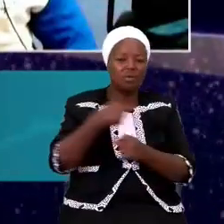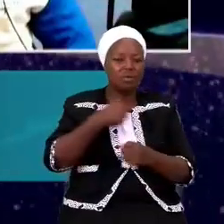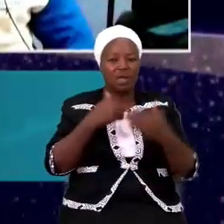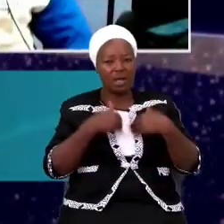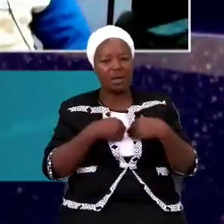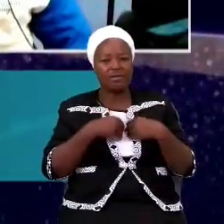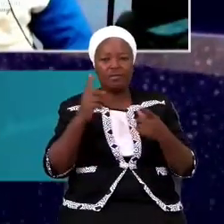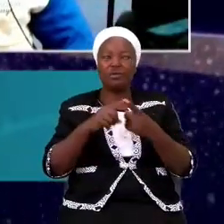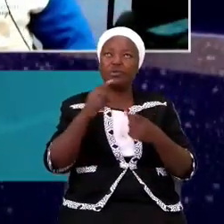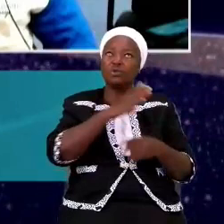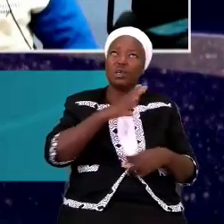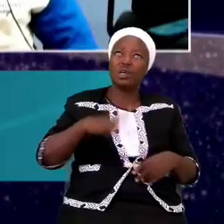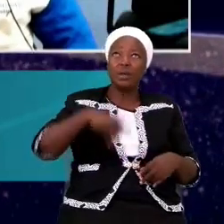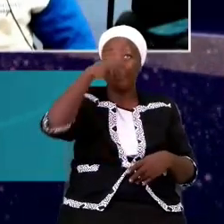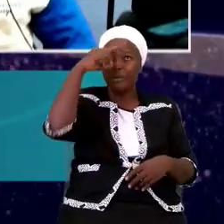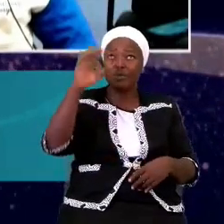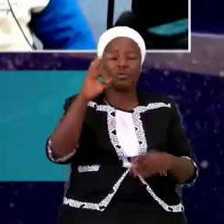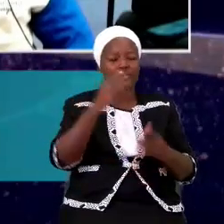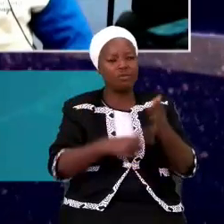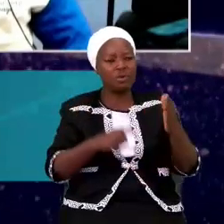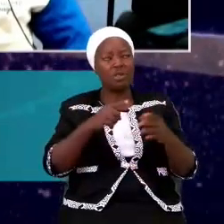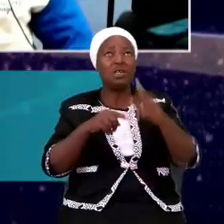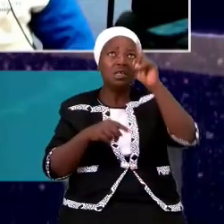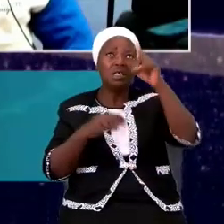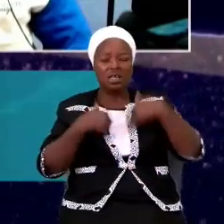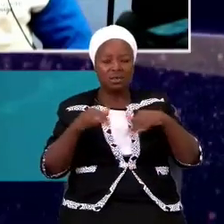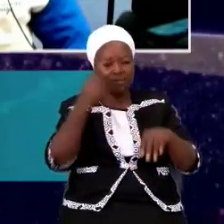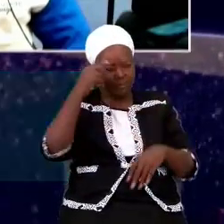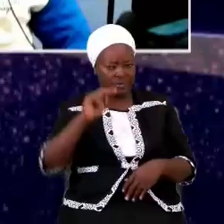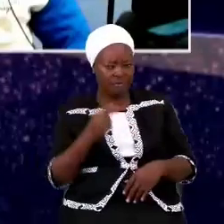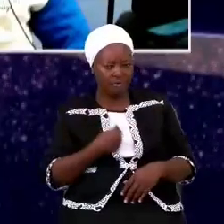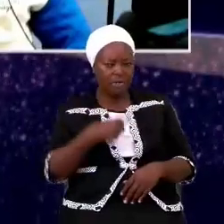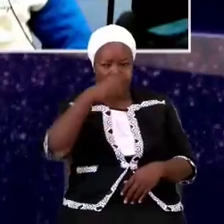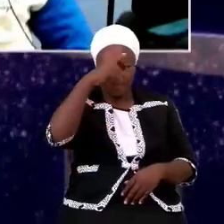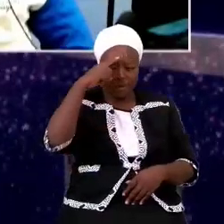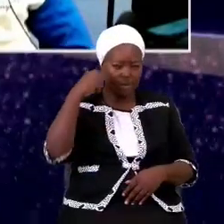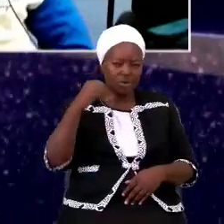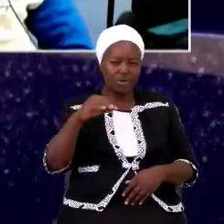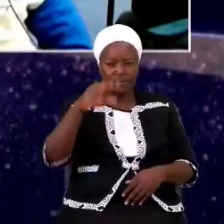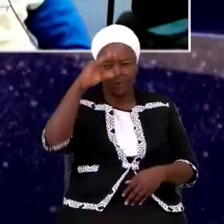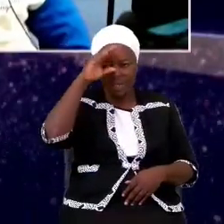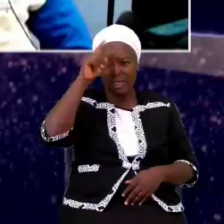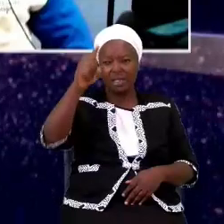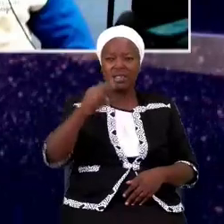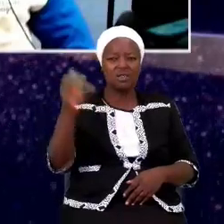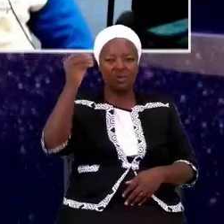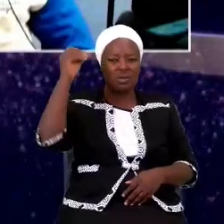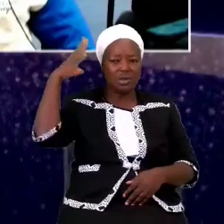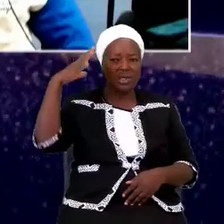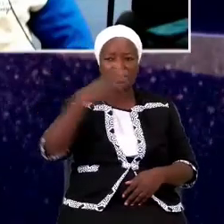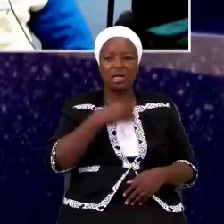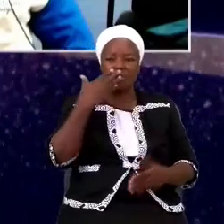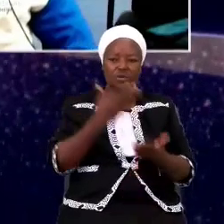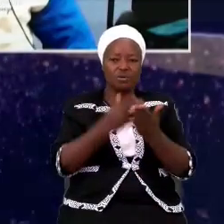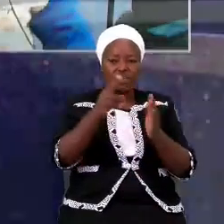goodness, and because of his sacrifice, the love that he has shown us, and now we're showing that love